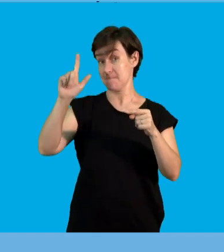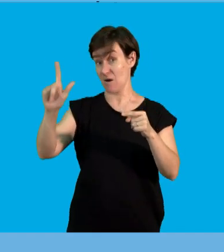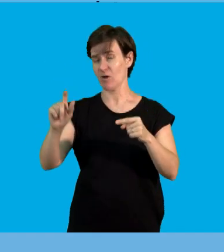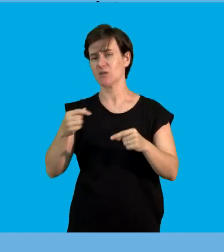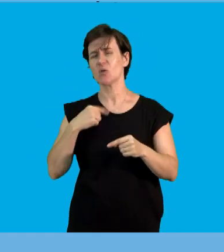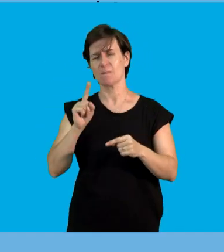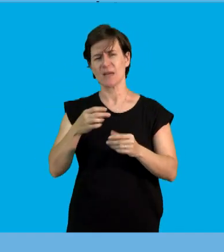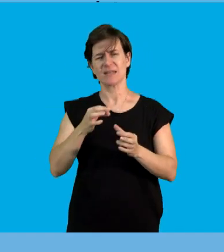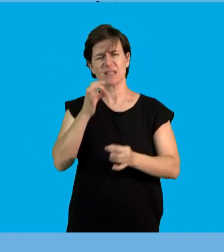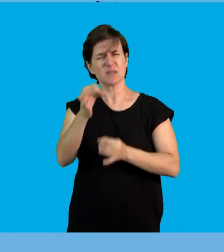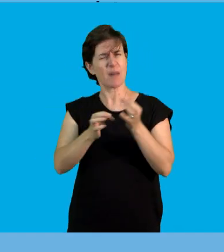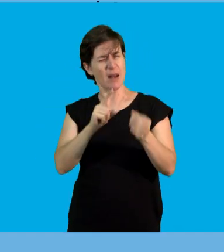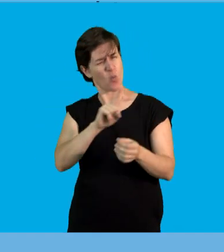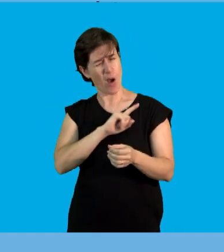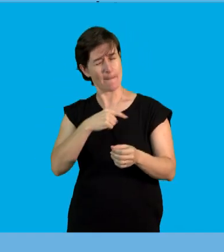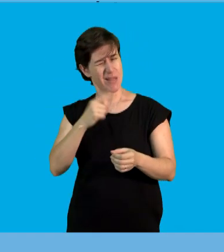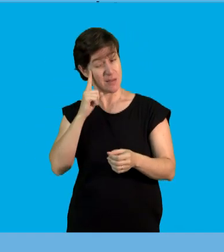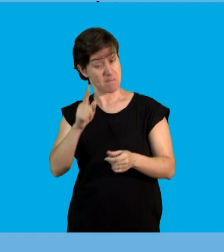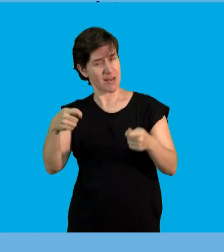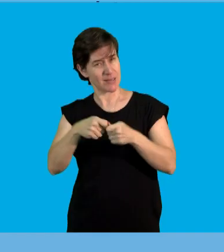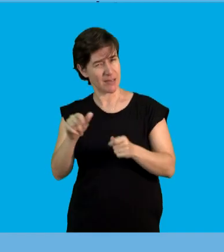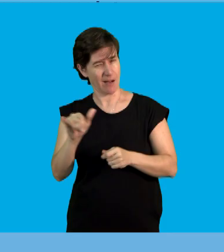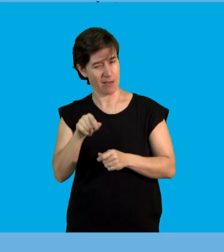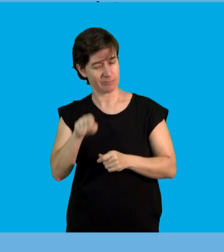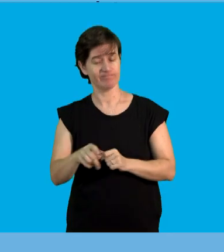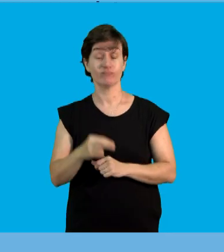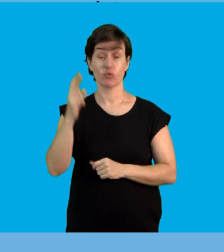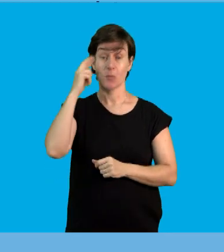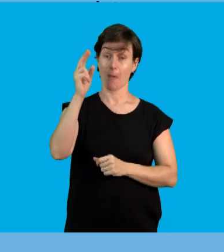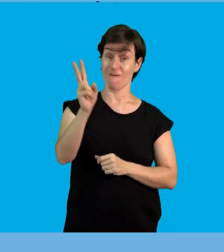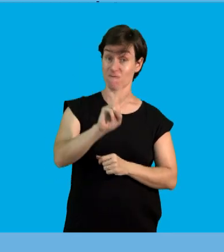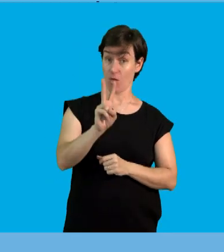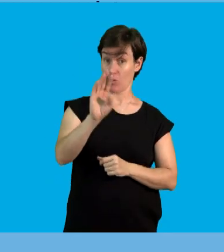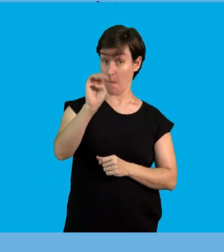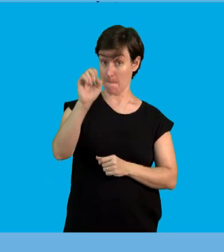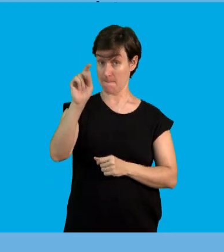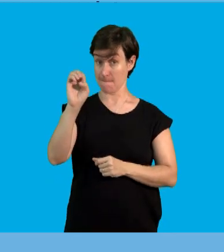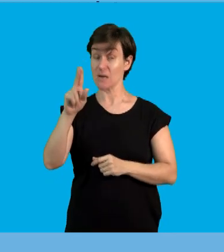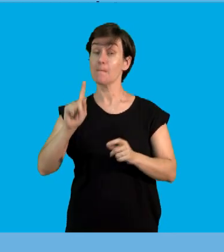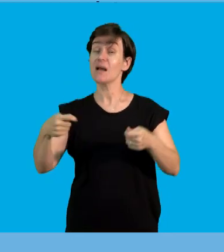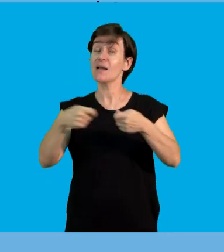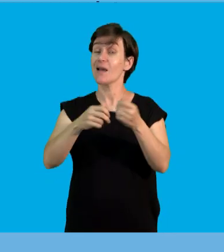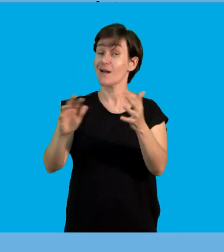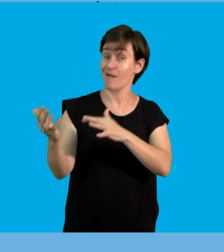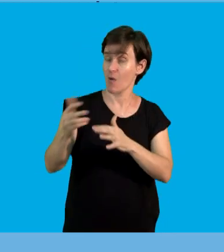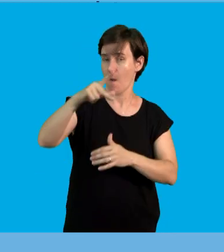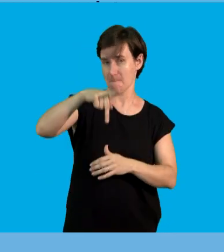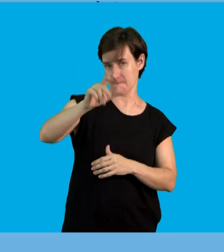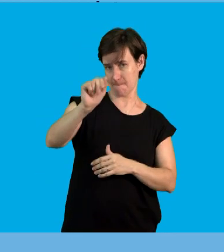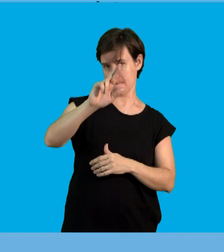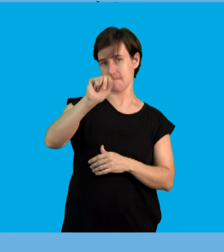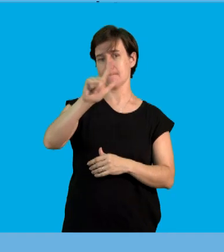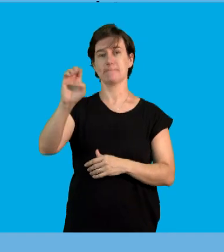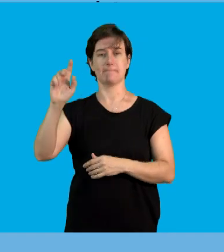parallel circuit. And we need to explain your response or our response. So the instrument, the voltmeter, should be connected